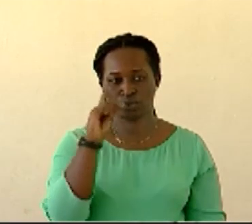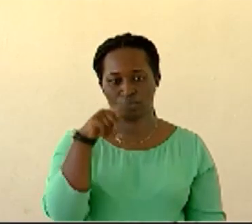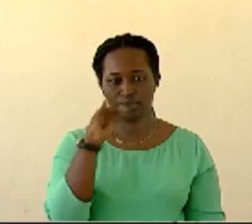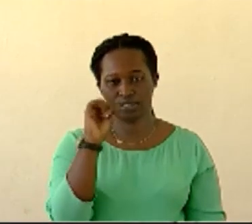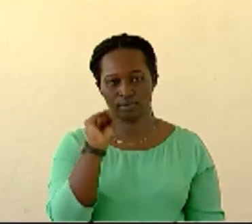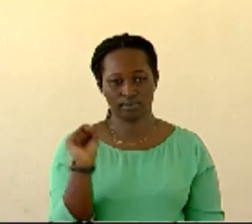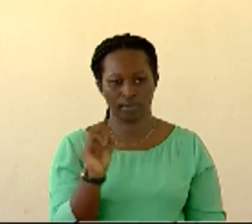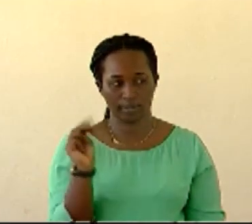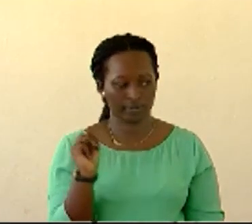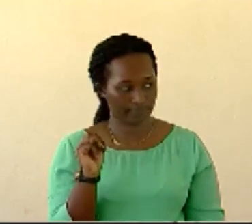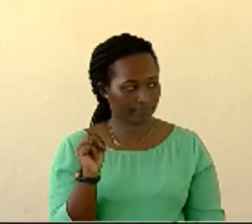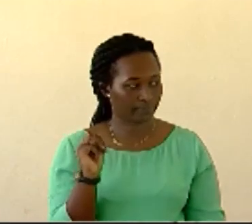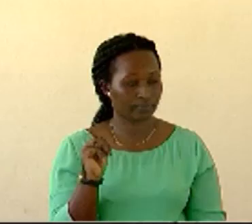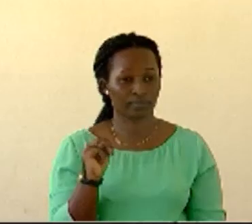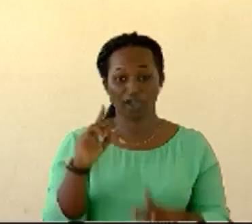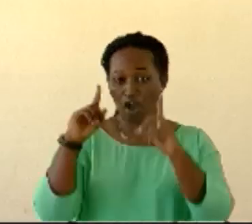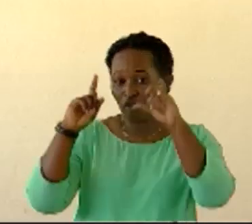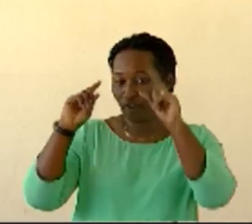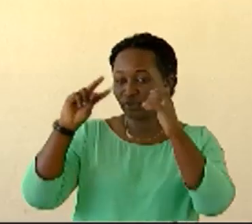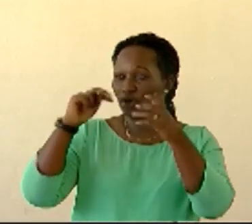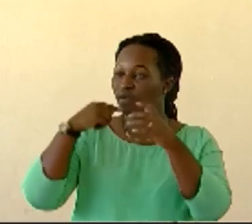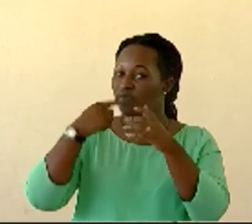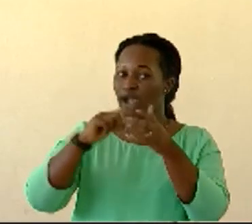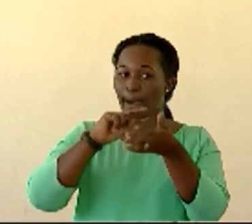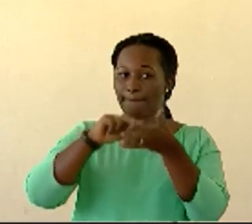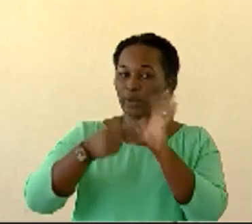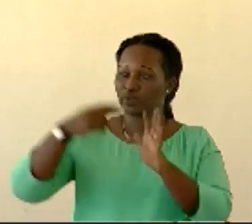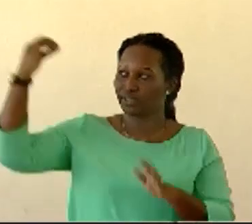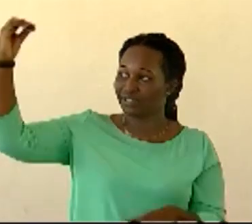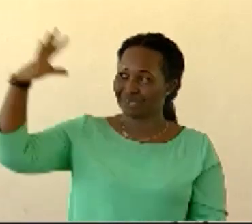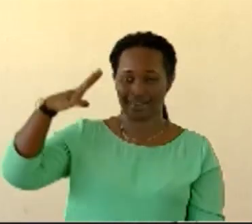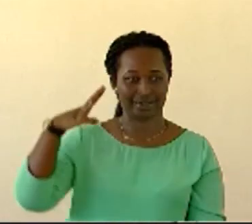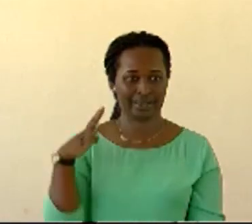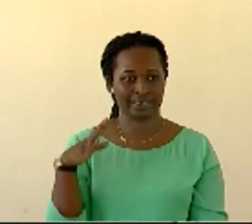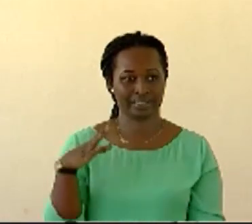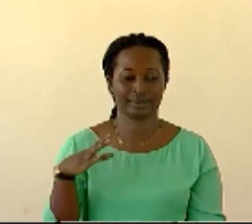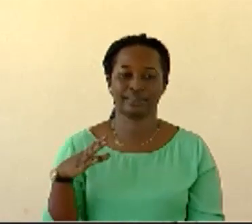phototropism. Photo is about sunlight.